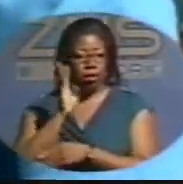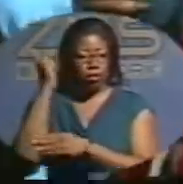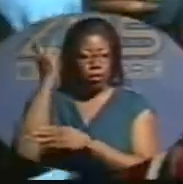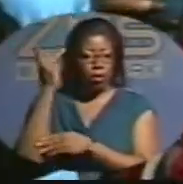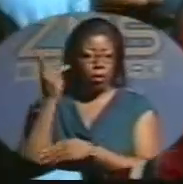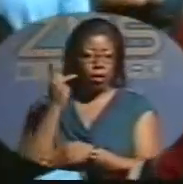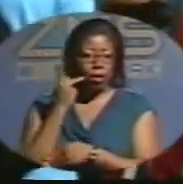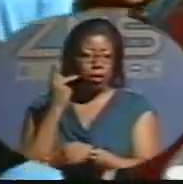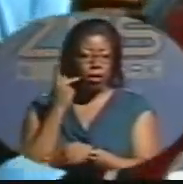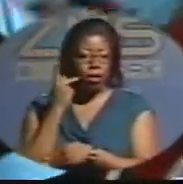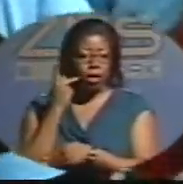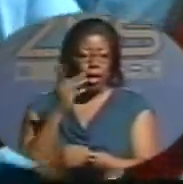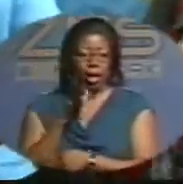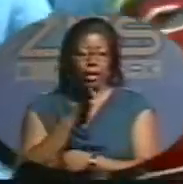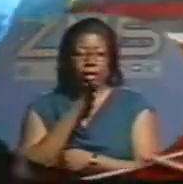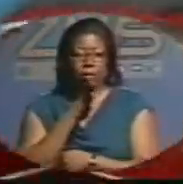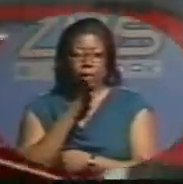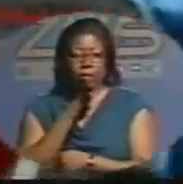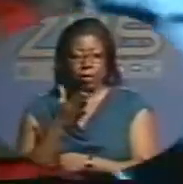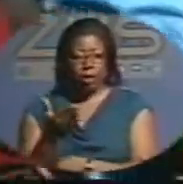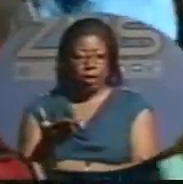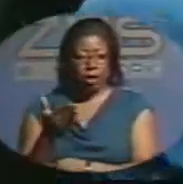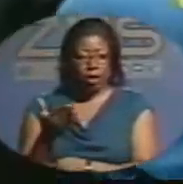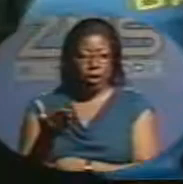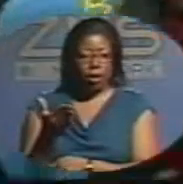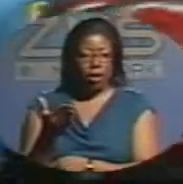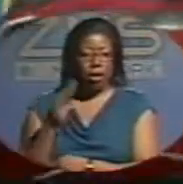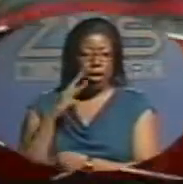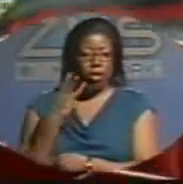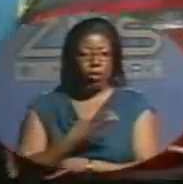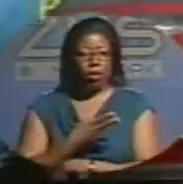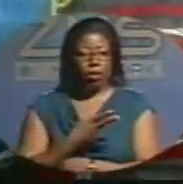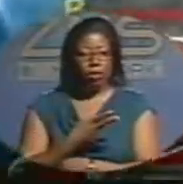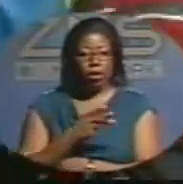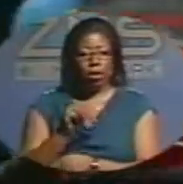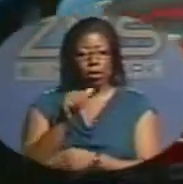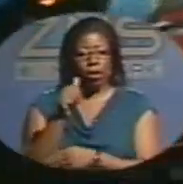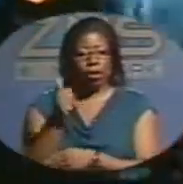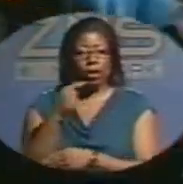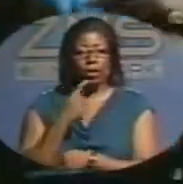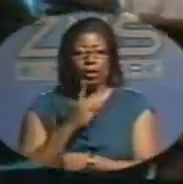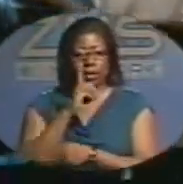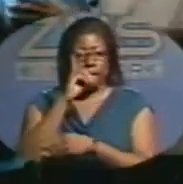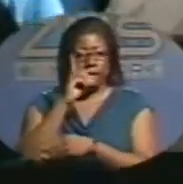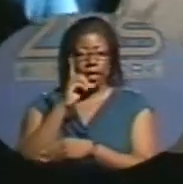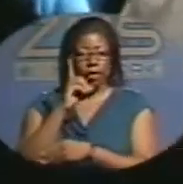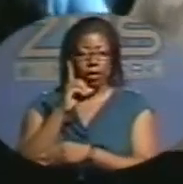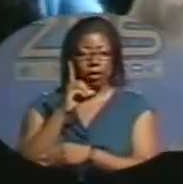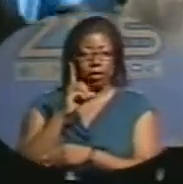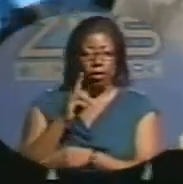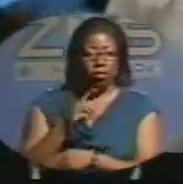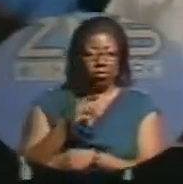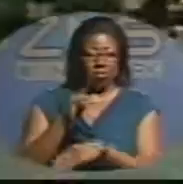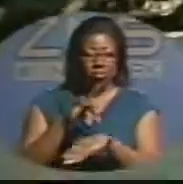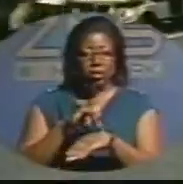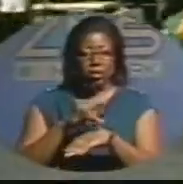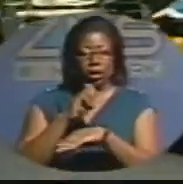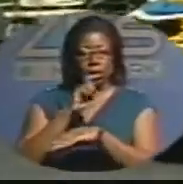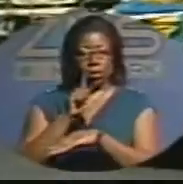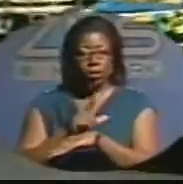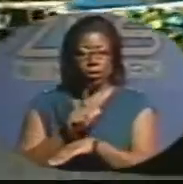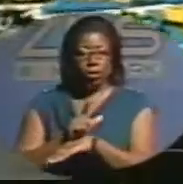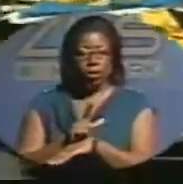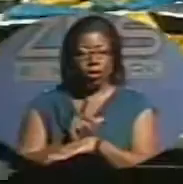Braun, his mom also on hand, as well as a number of dignitaries. After touching down in North Eleuthera, it was on